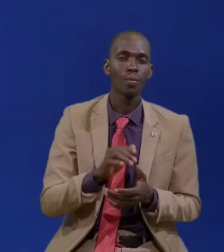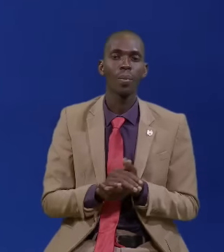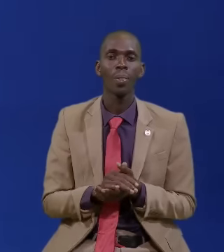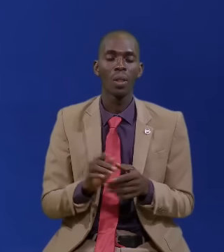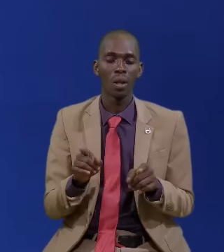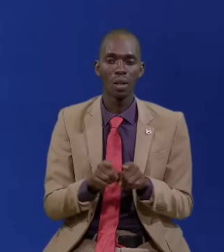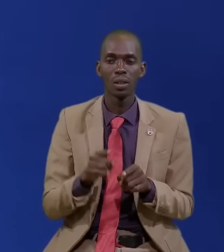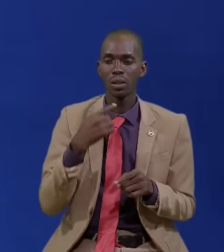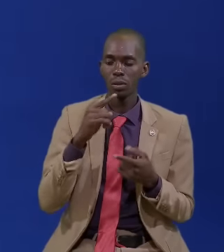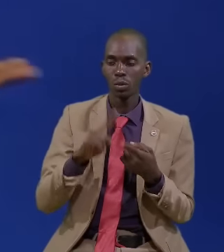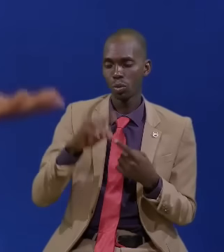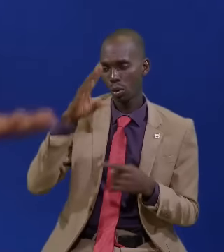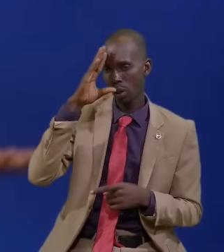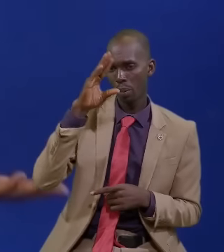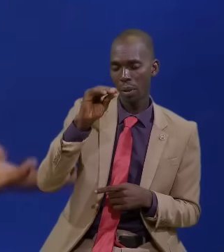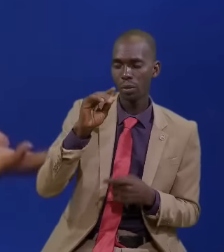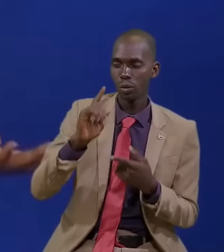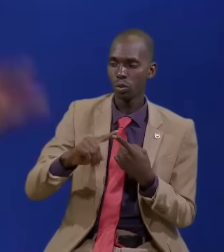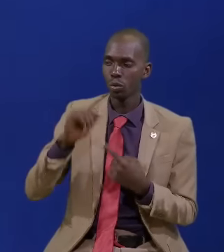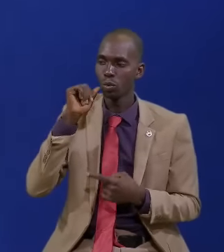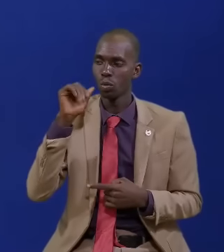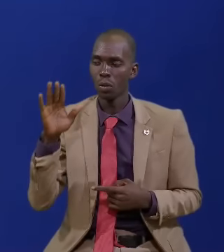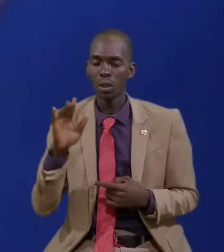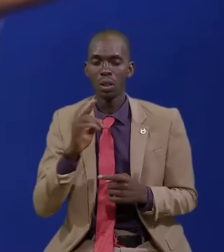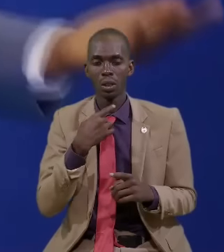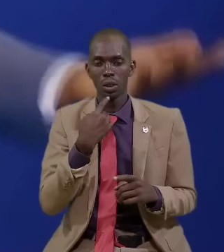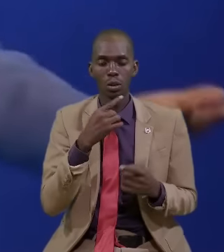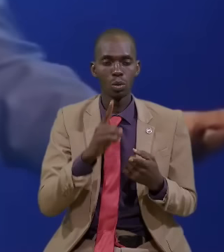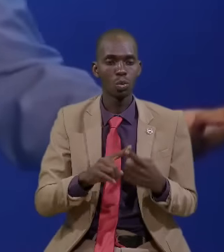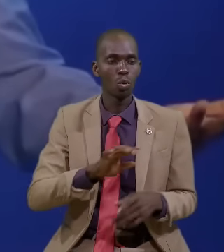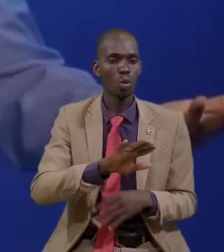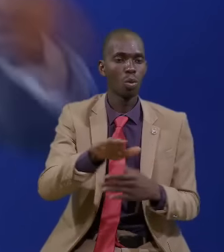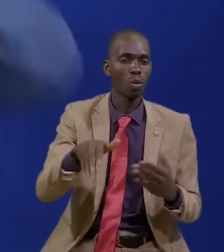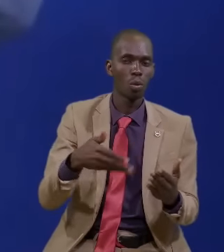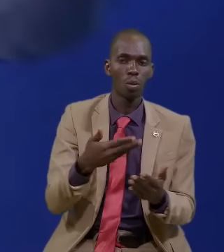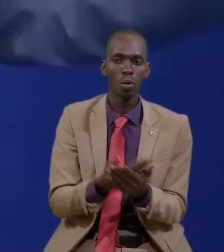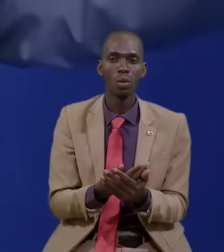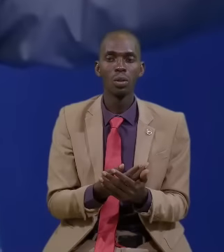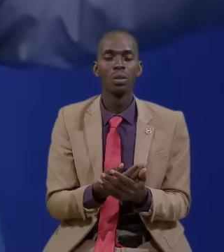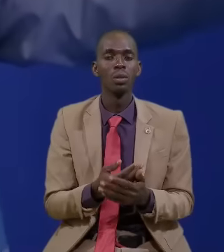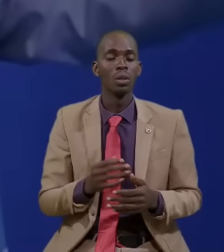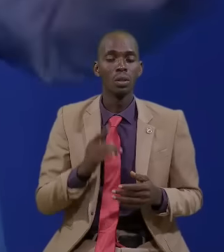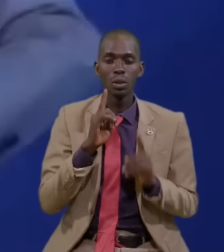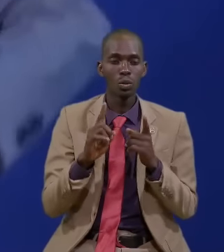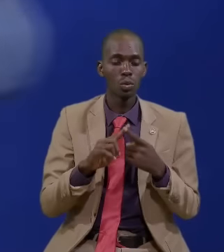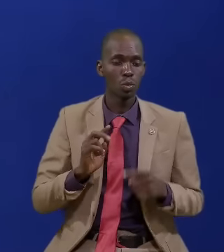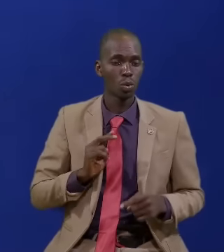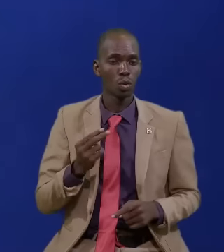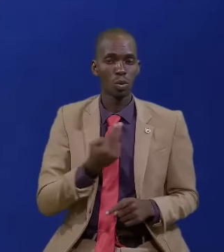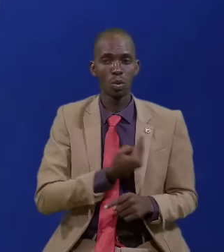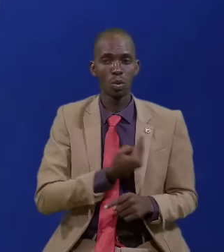her, as he says unto them, as he says unto us, as he says to